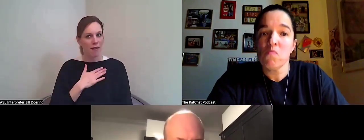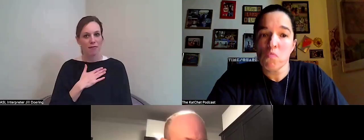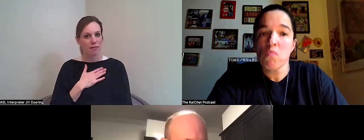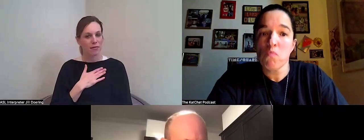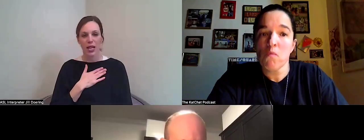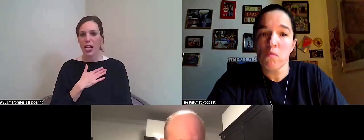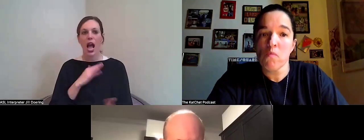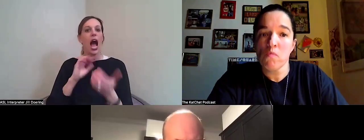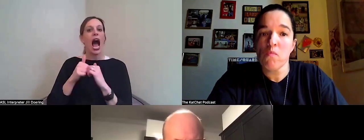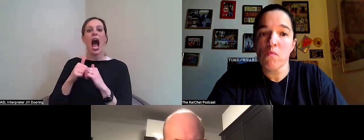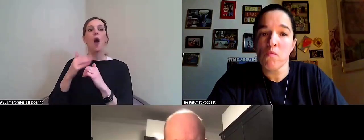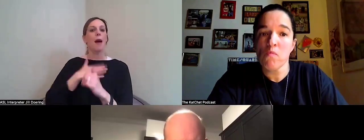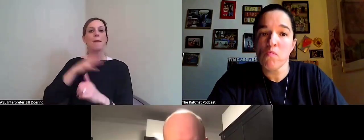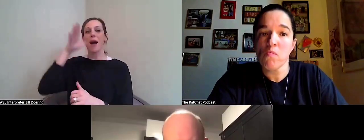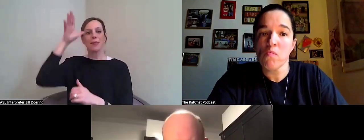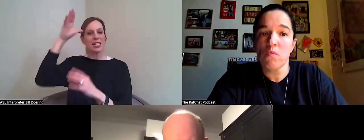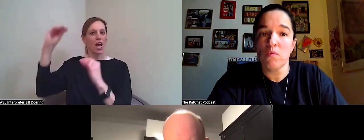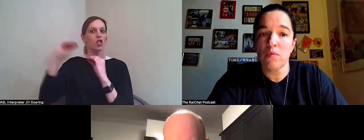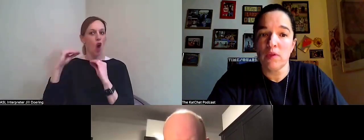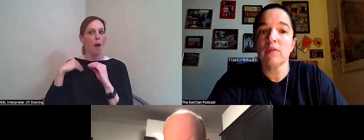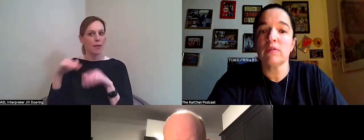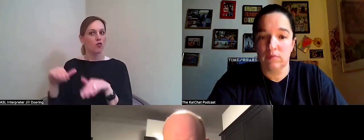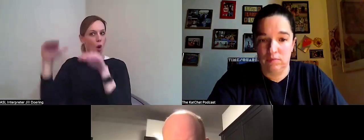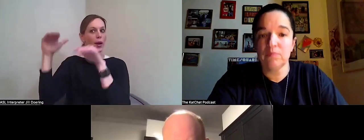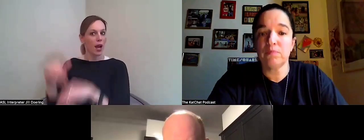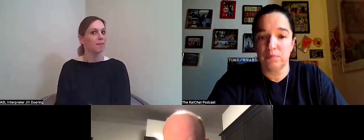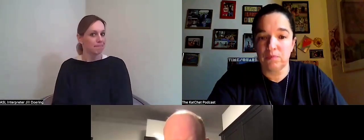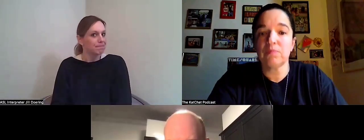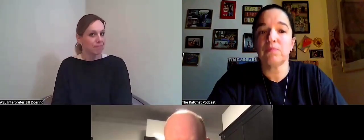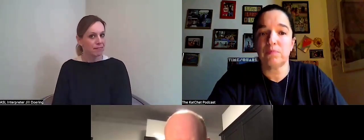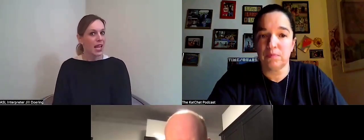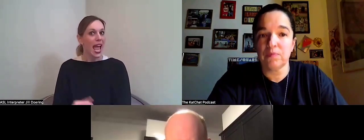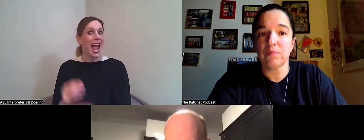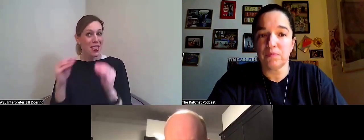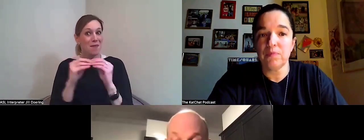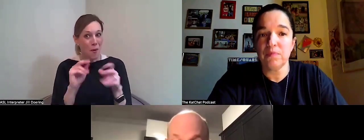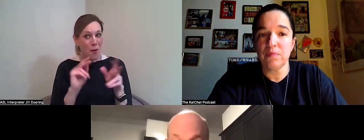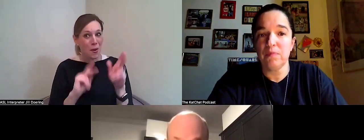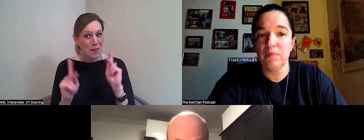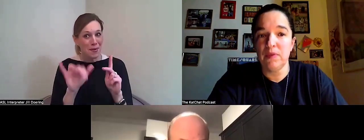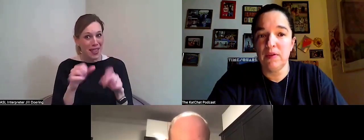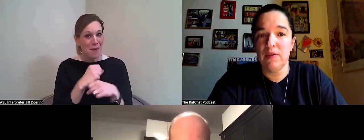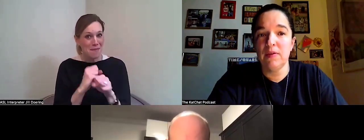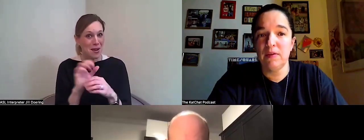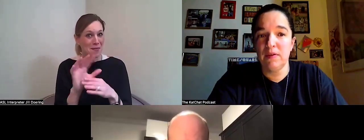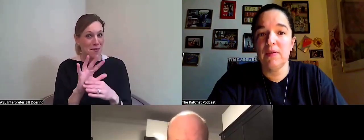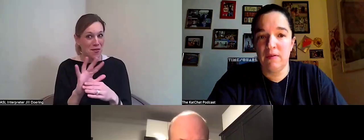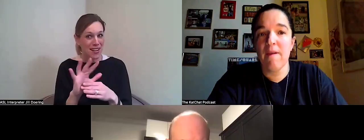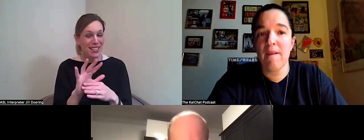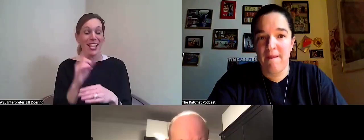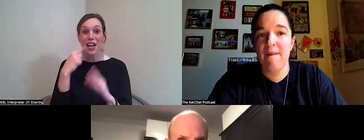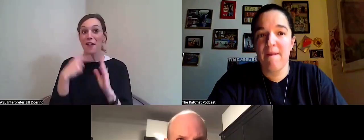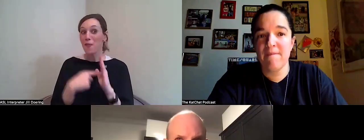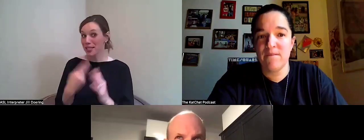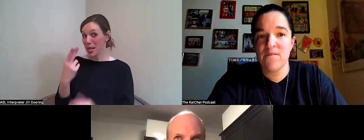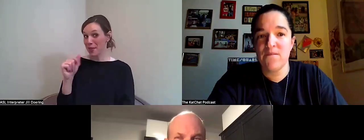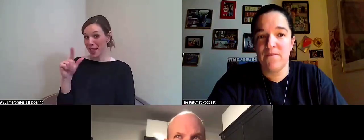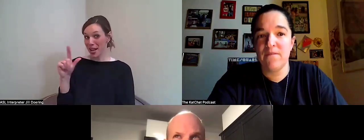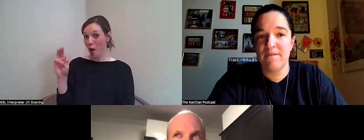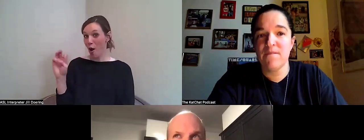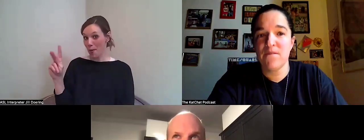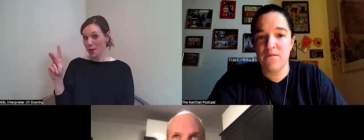was brought up. So the more people that make movies, and I think like Hallmark movies,